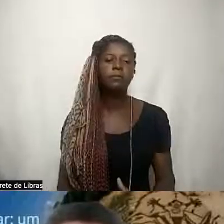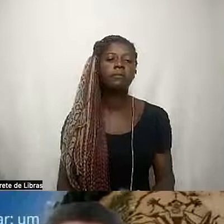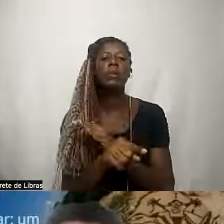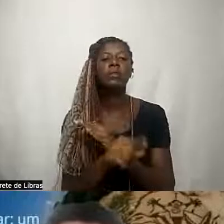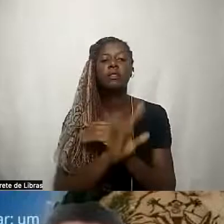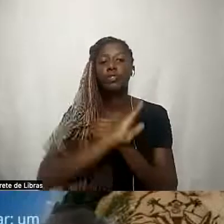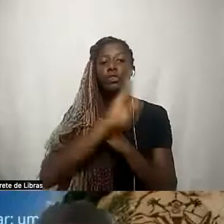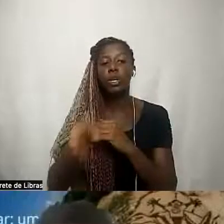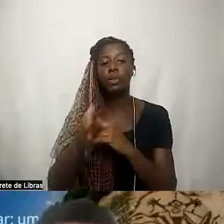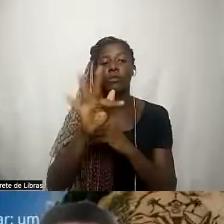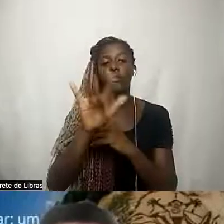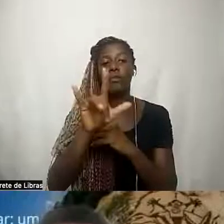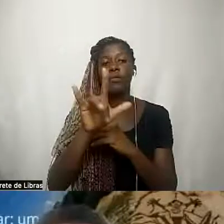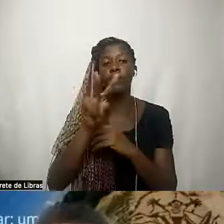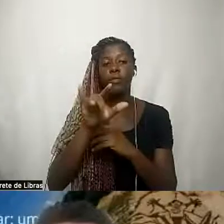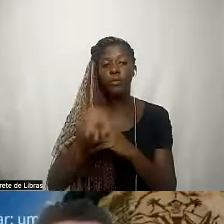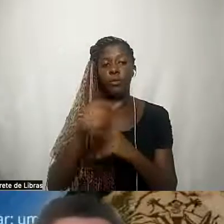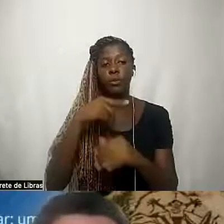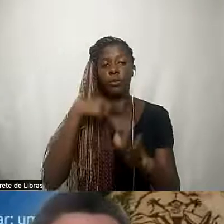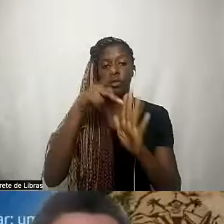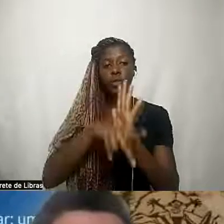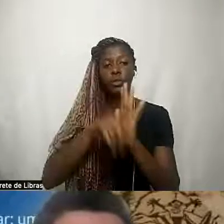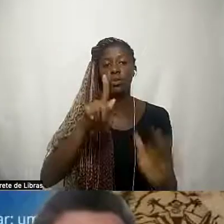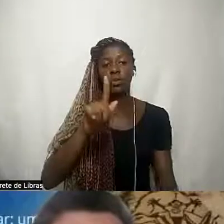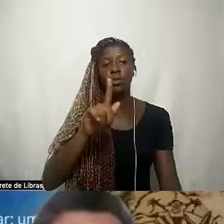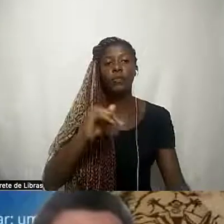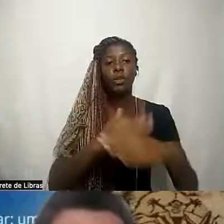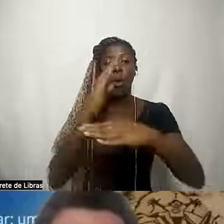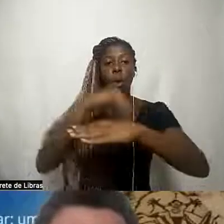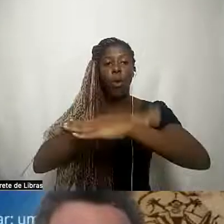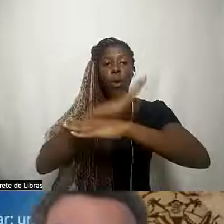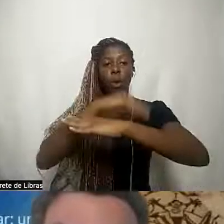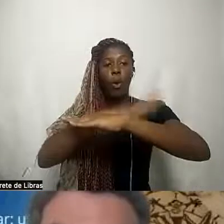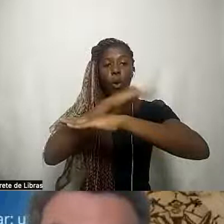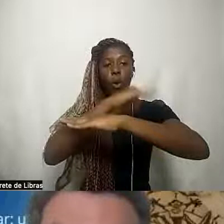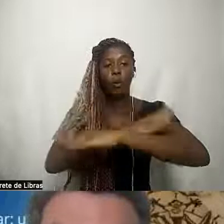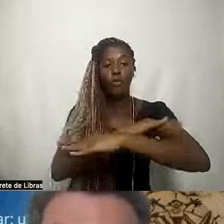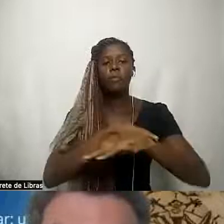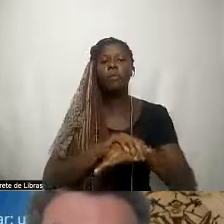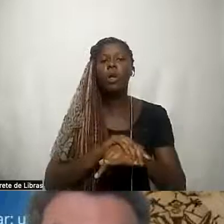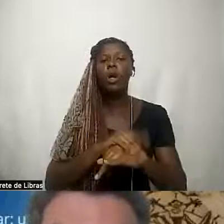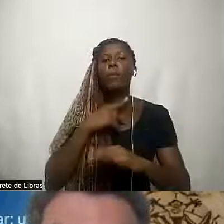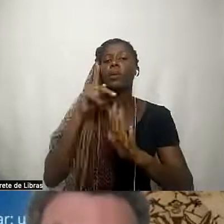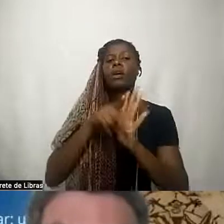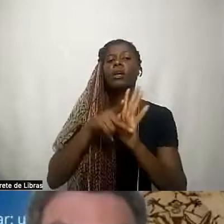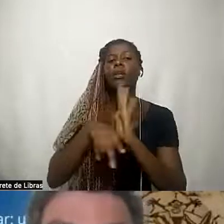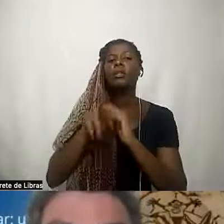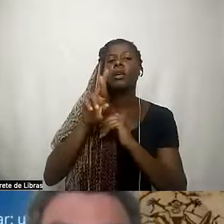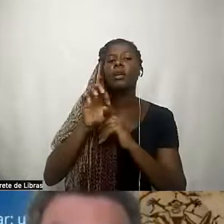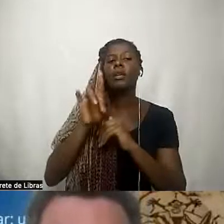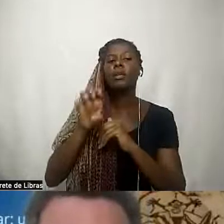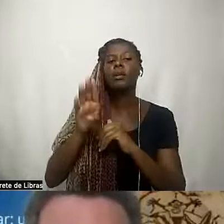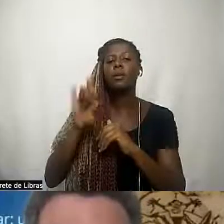All right, so first question that's directed to Flavio of the Golfinho Rotador. So the practice